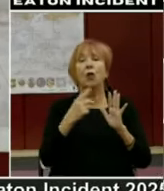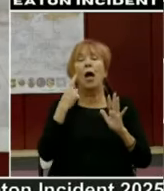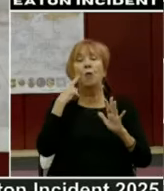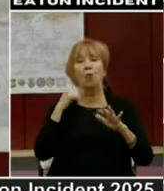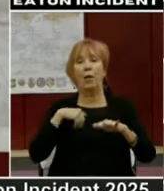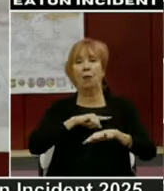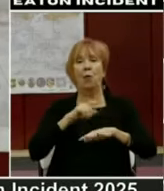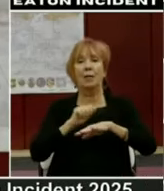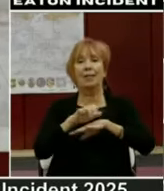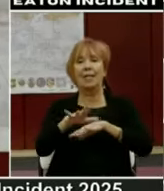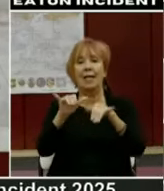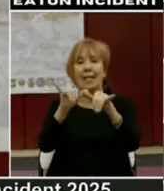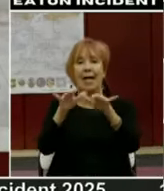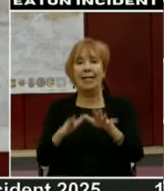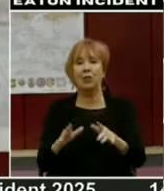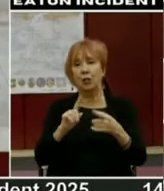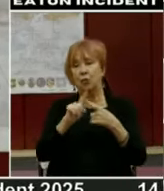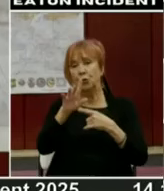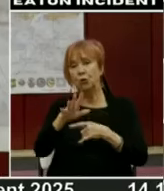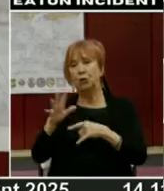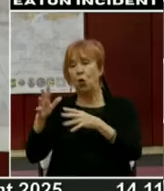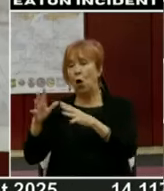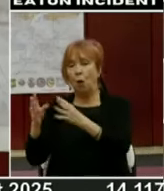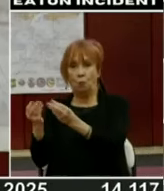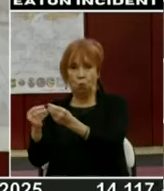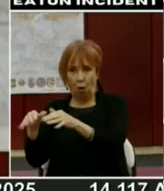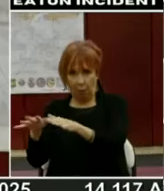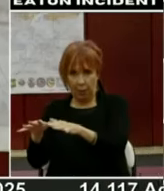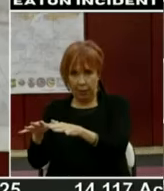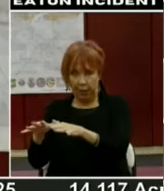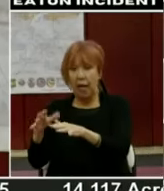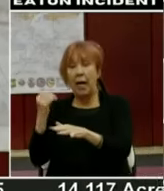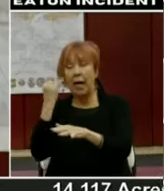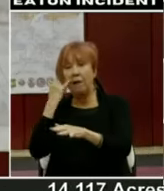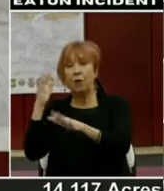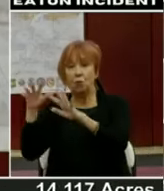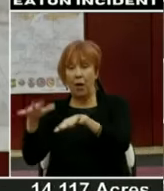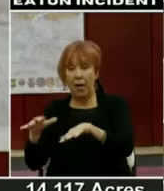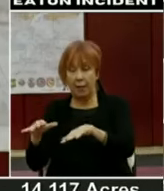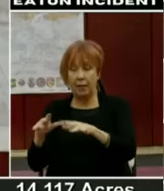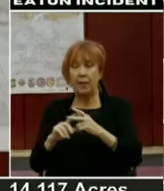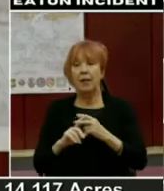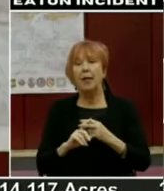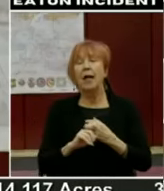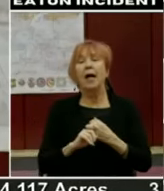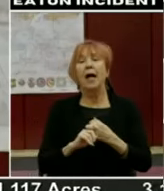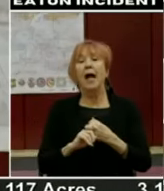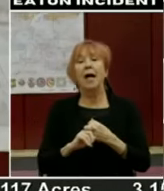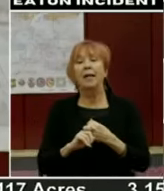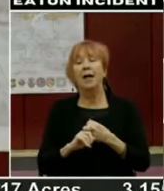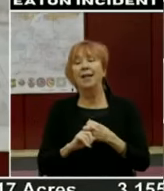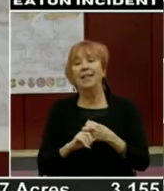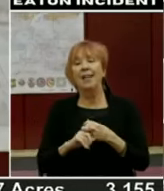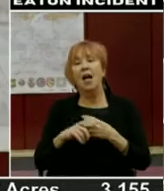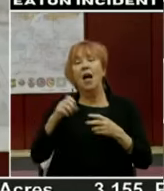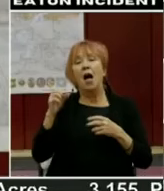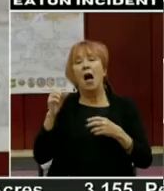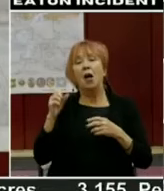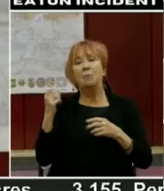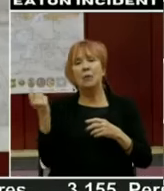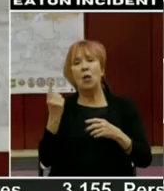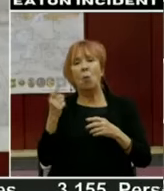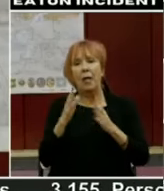protected in the instance that we have rain. And yes, the question was, have you cleaned the gutters before the rain start? Yes, we clear those